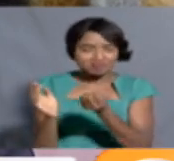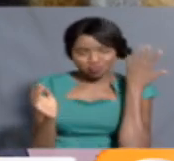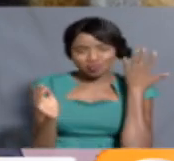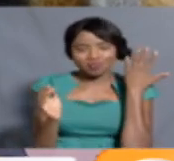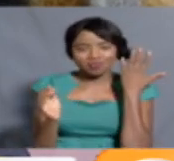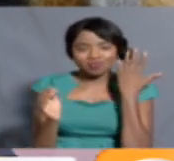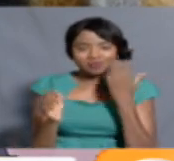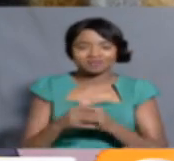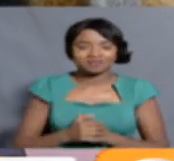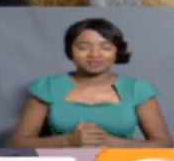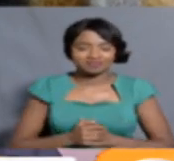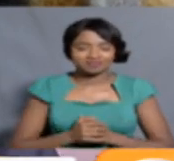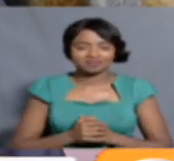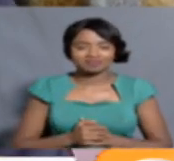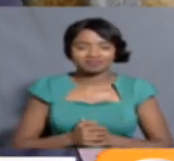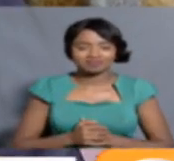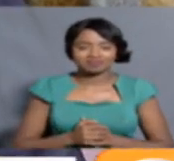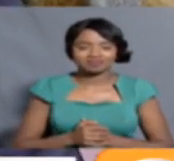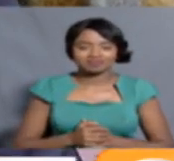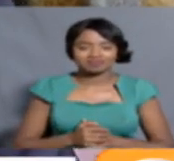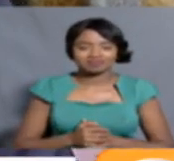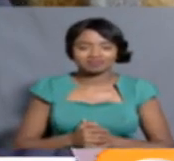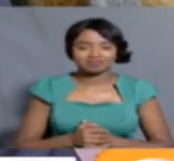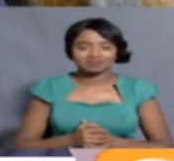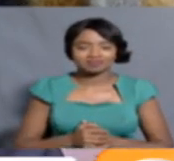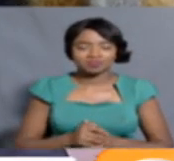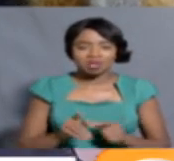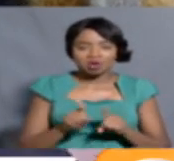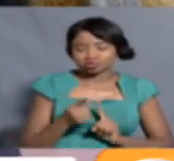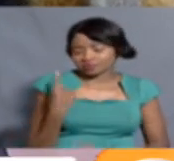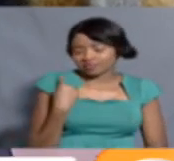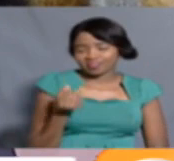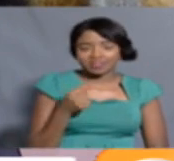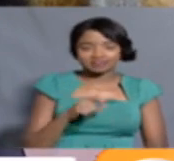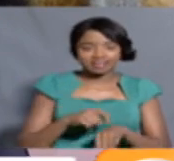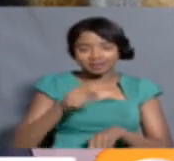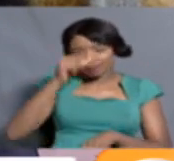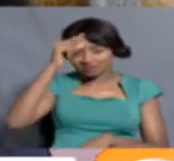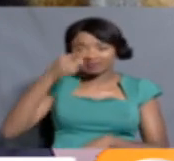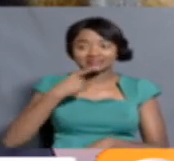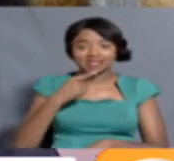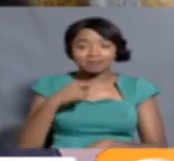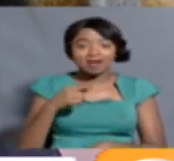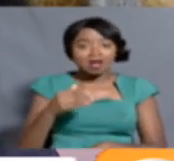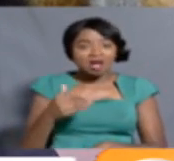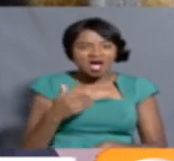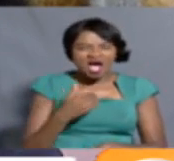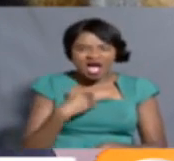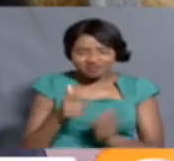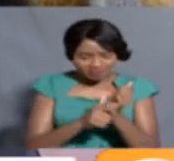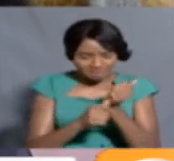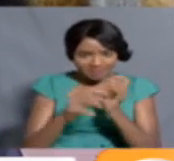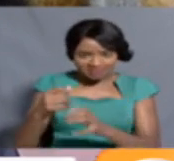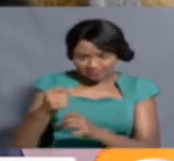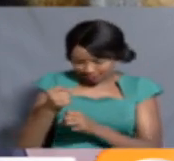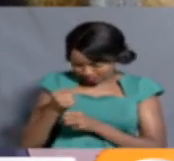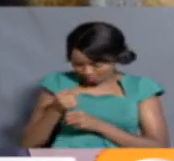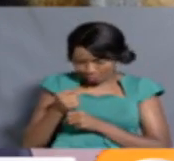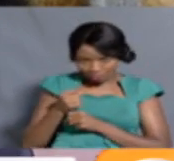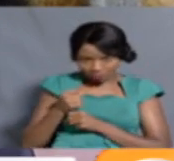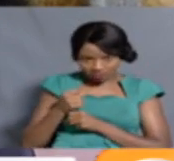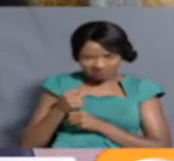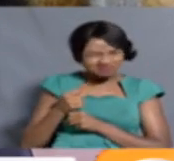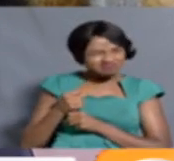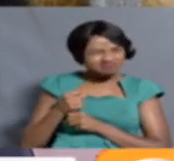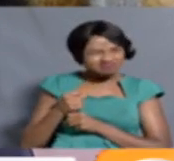day, when a government official said they are hoarding maize. Hoarding maize. Just the other day, Francis, you've